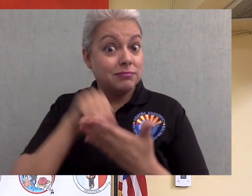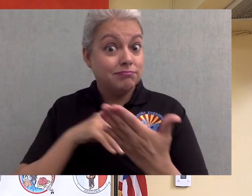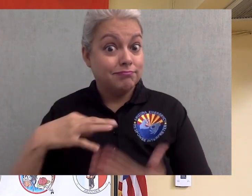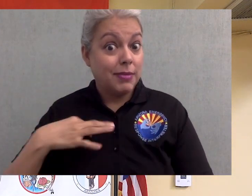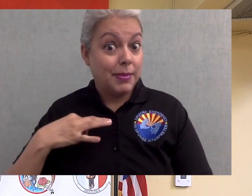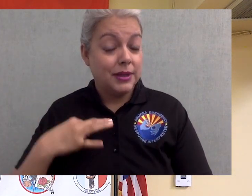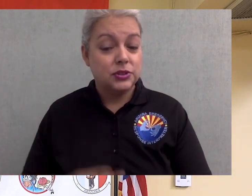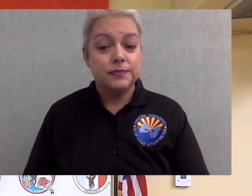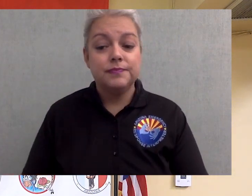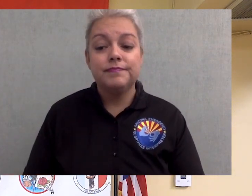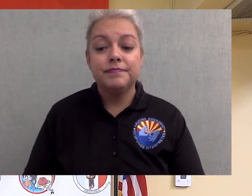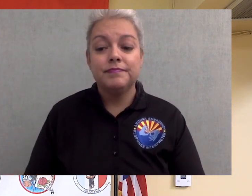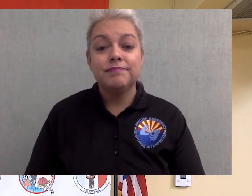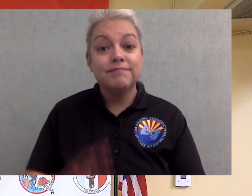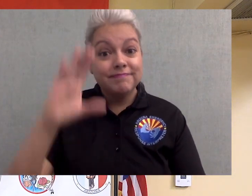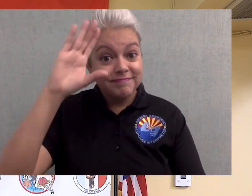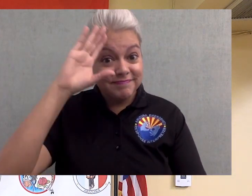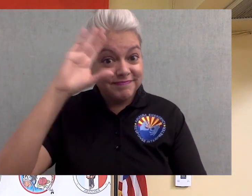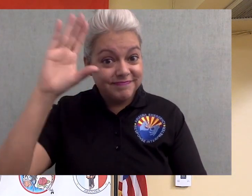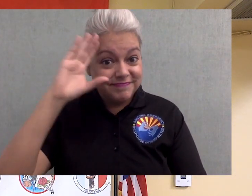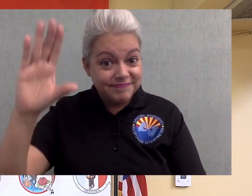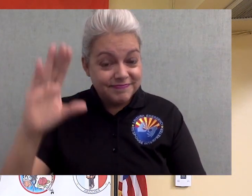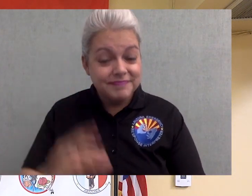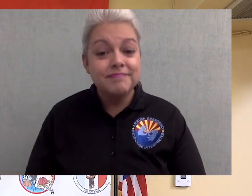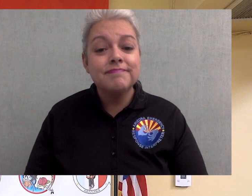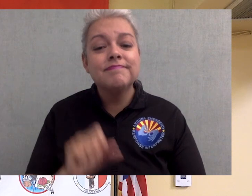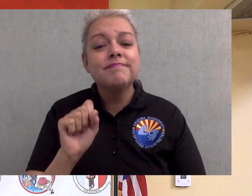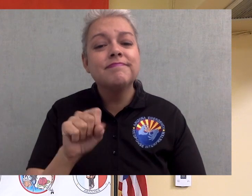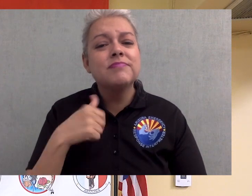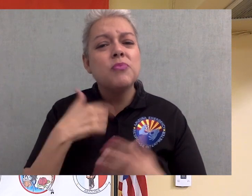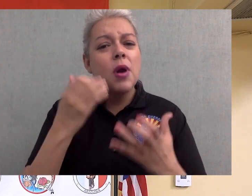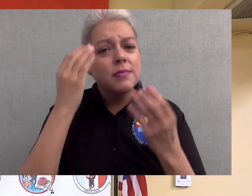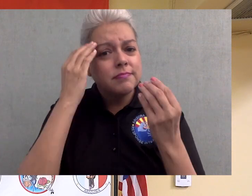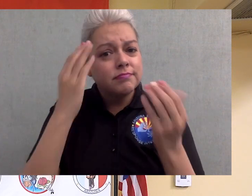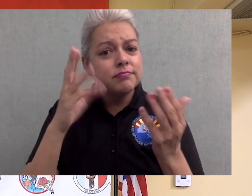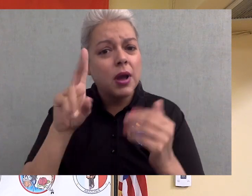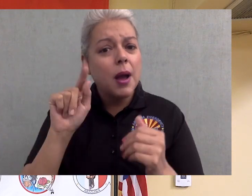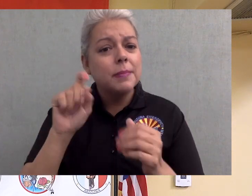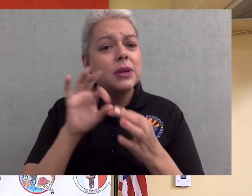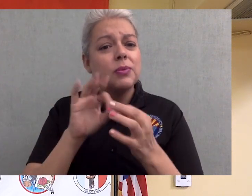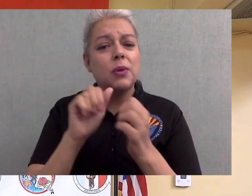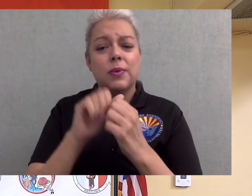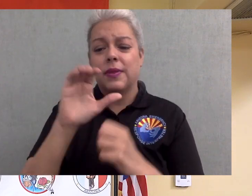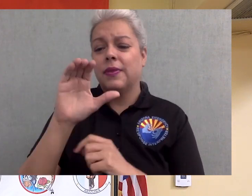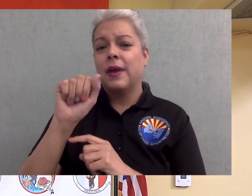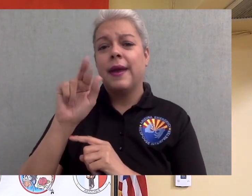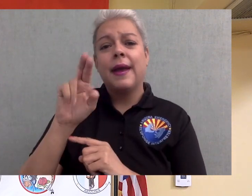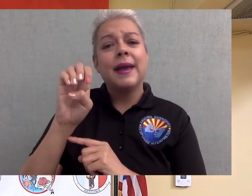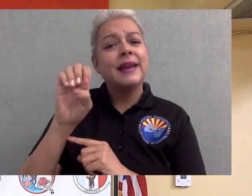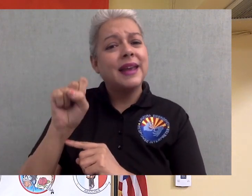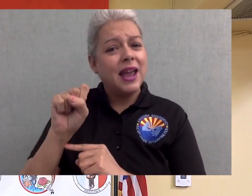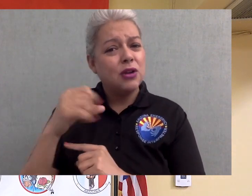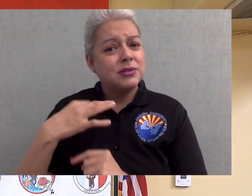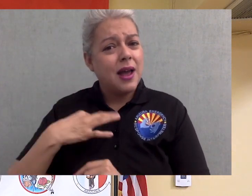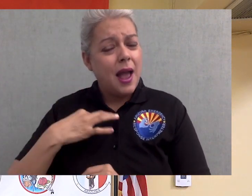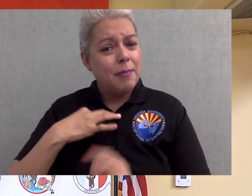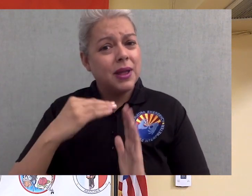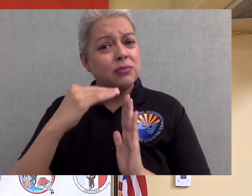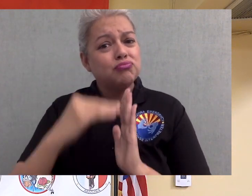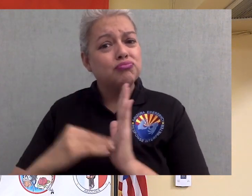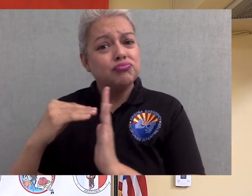Hello, yes, I'm Chaniabu. We just wanted to give you an update on the CARES applications